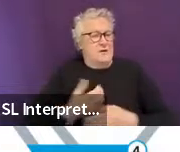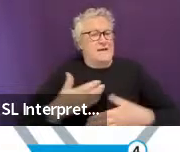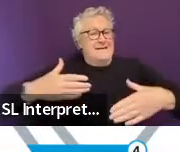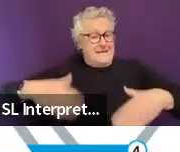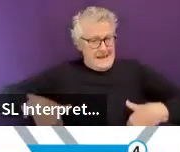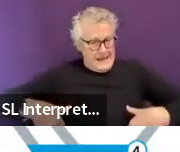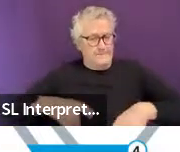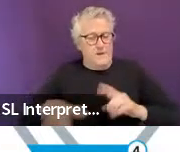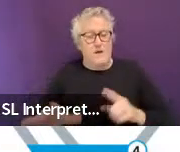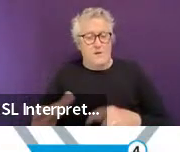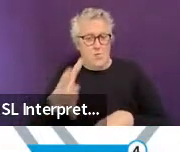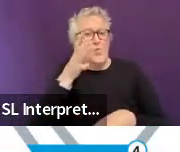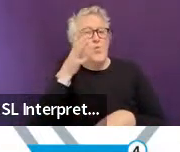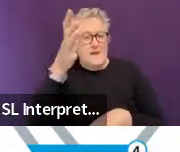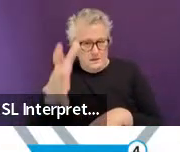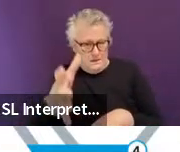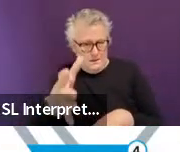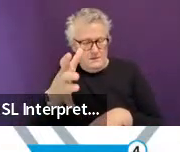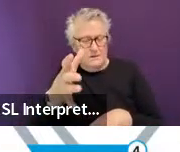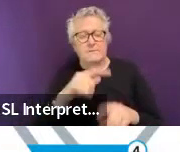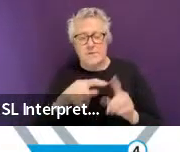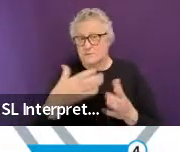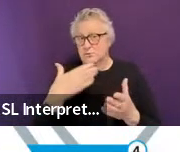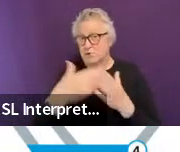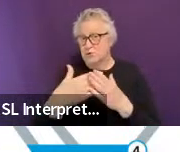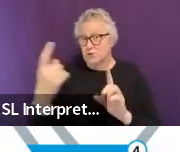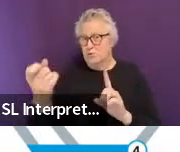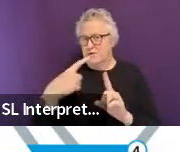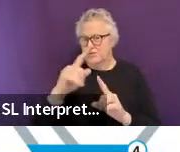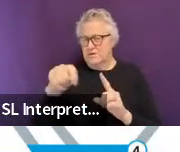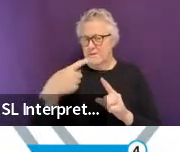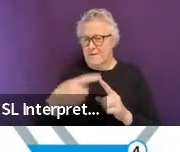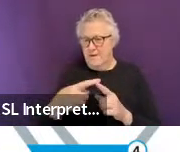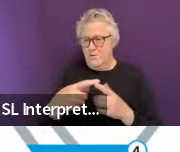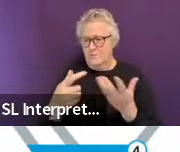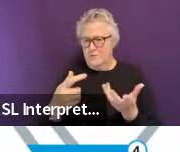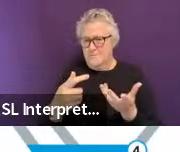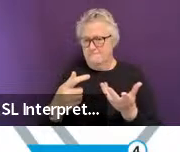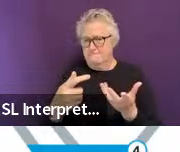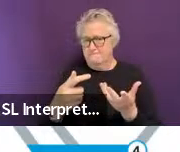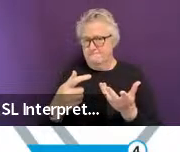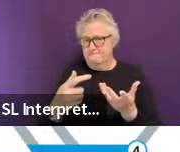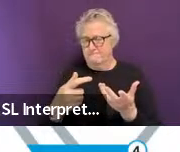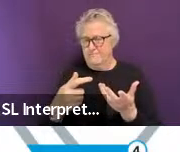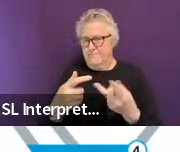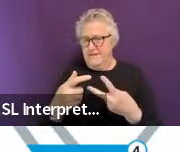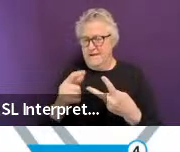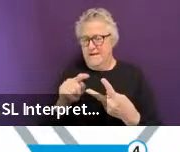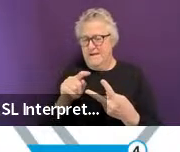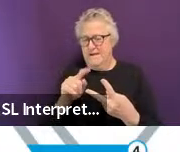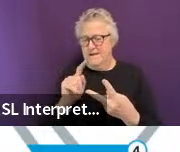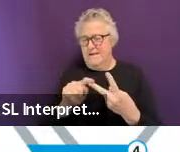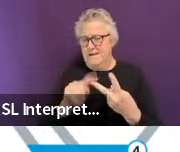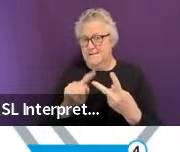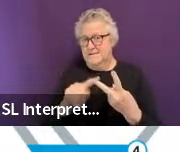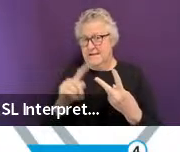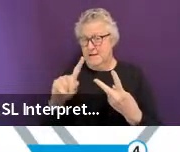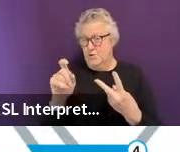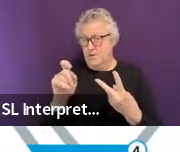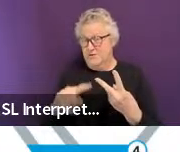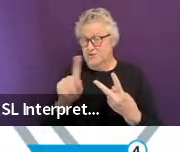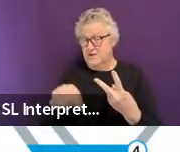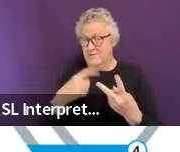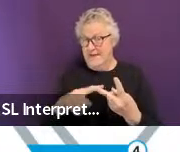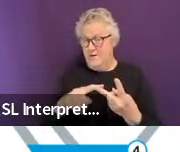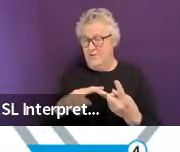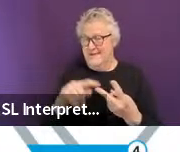NEPA analysis, getting into that information. But that's a good question about kind of the asymmetry question. So I might let Frank and Ray, I